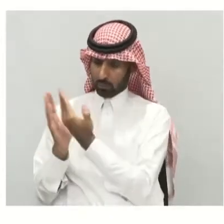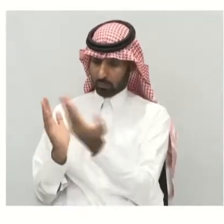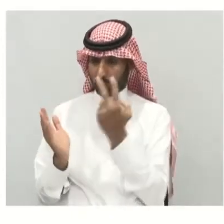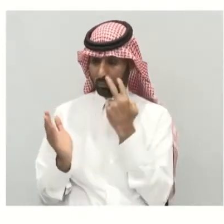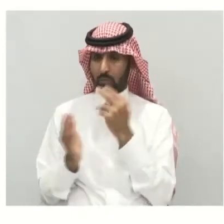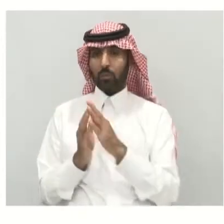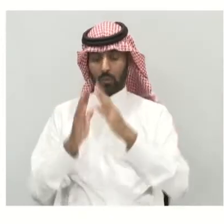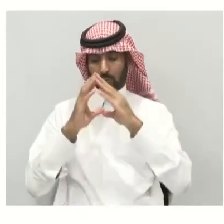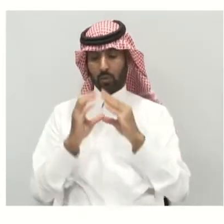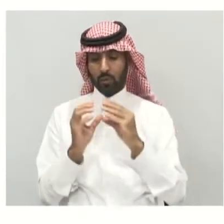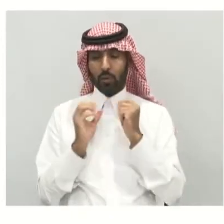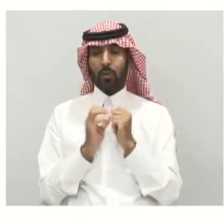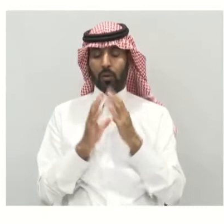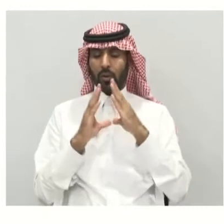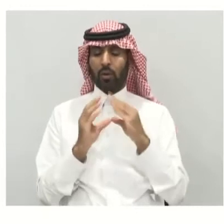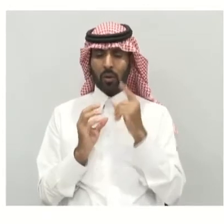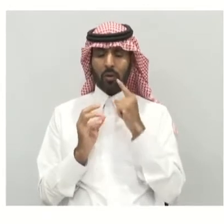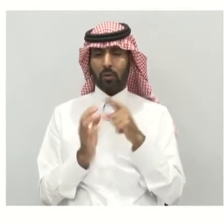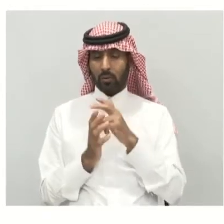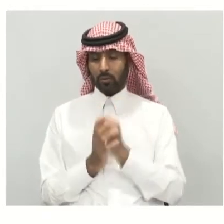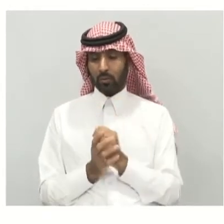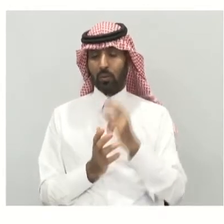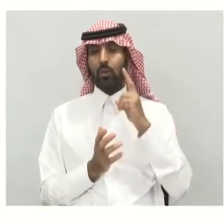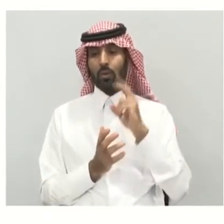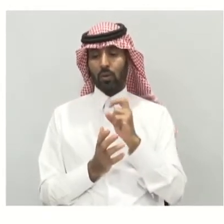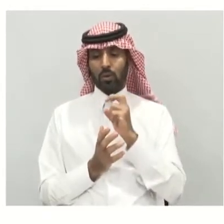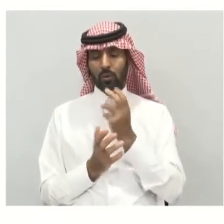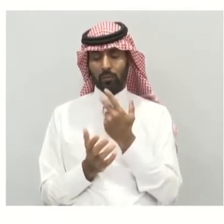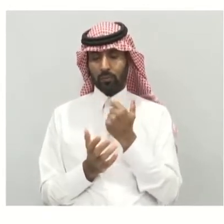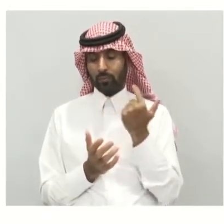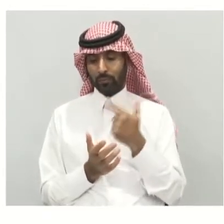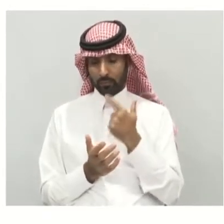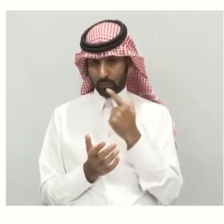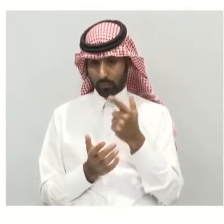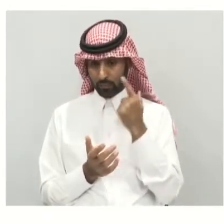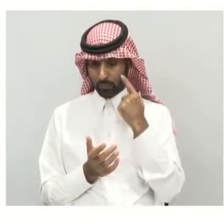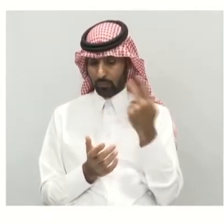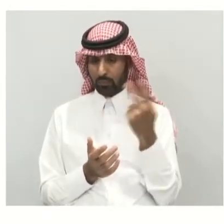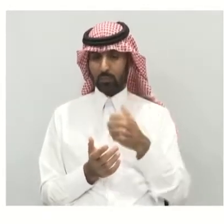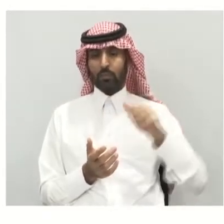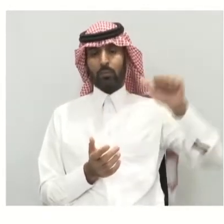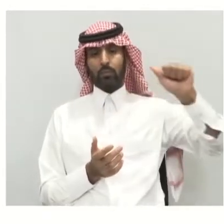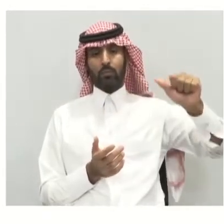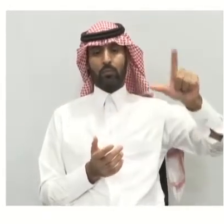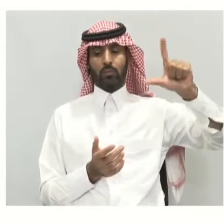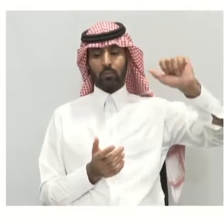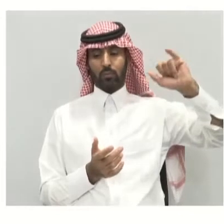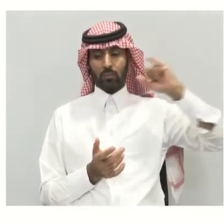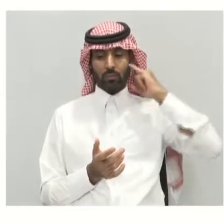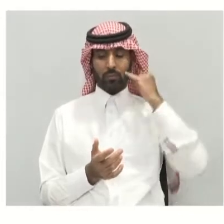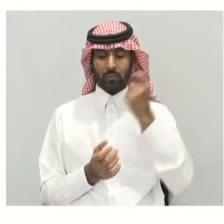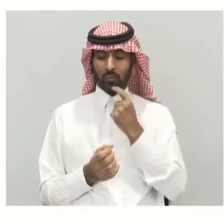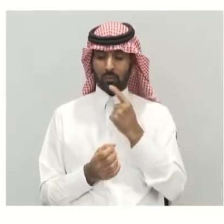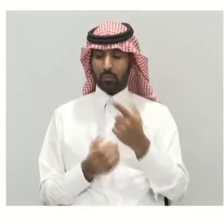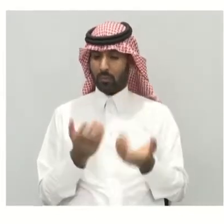Egypt during our vacation in 2009. Number three, Ali hasn't taken